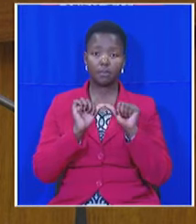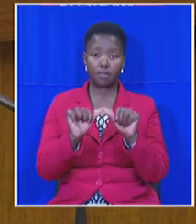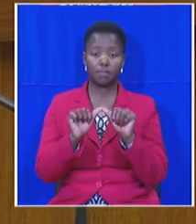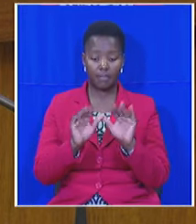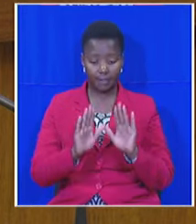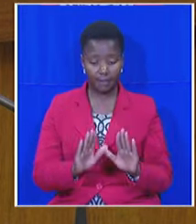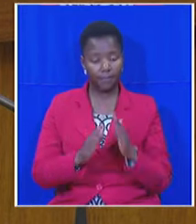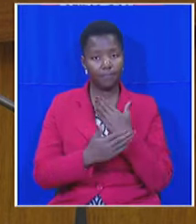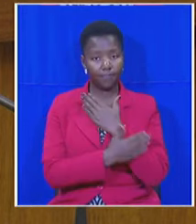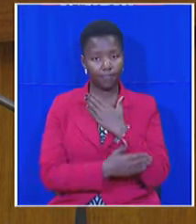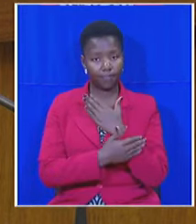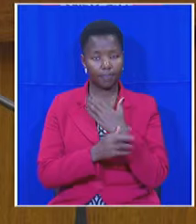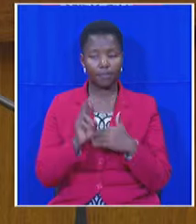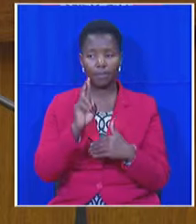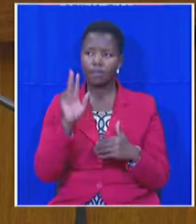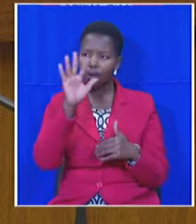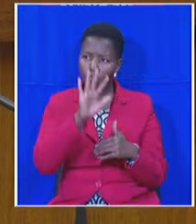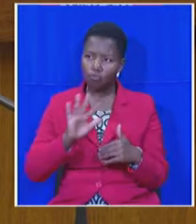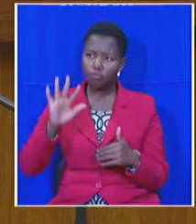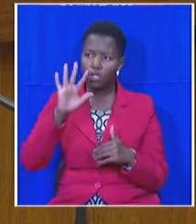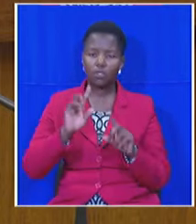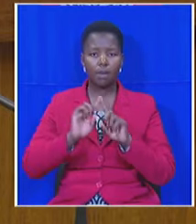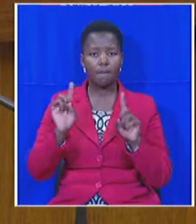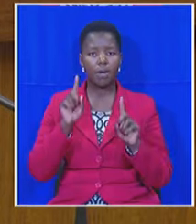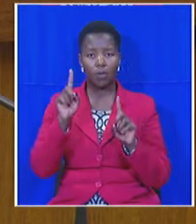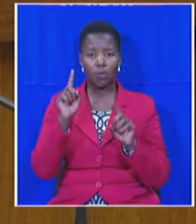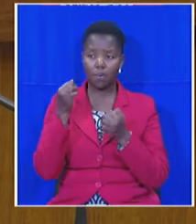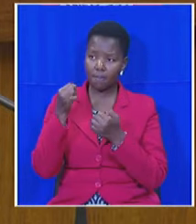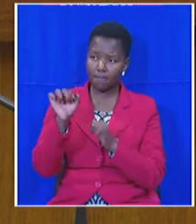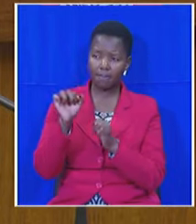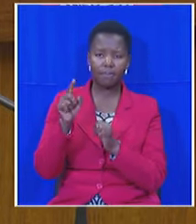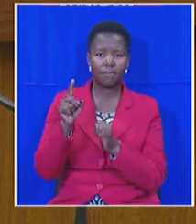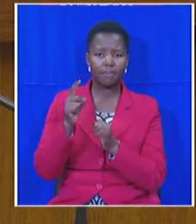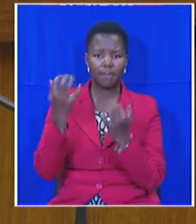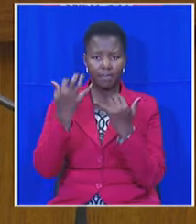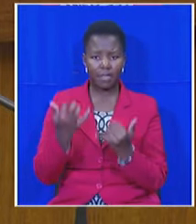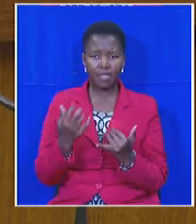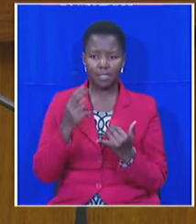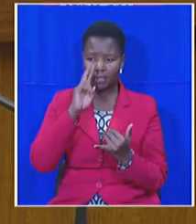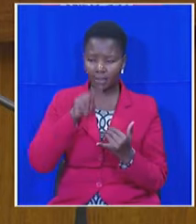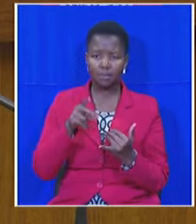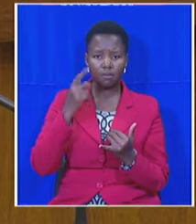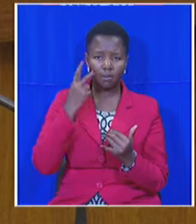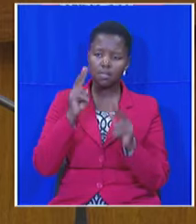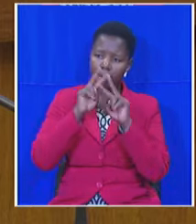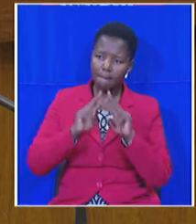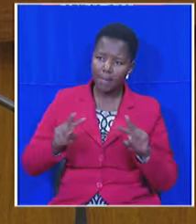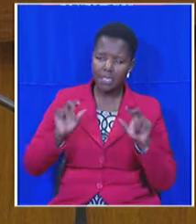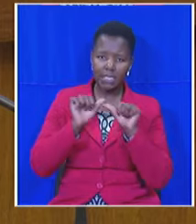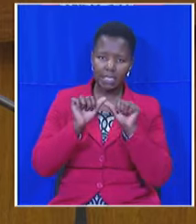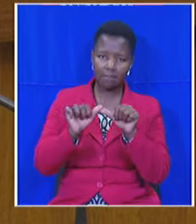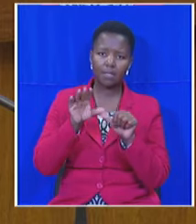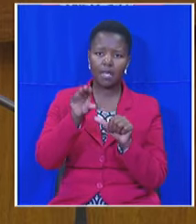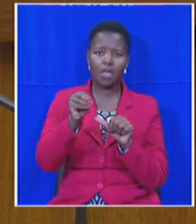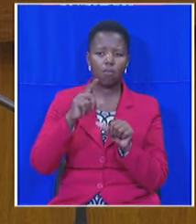region, but you still reject the budget that is supposed to promote what you aspire for. You